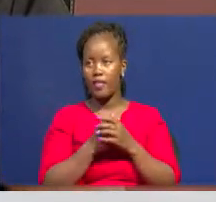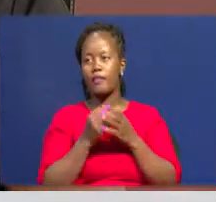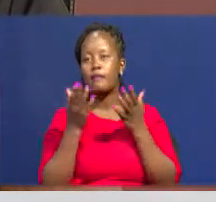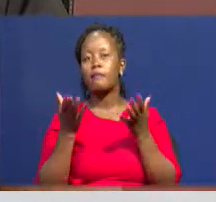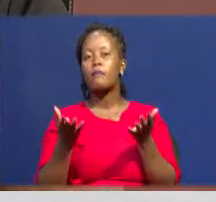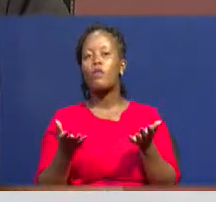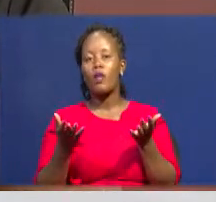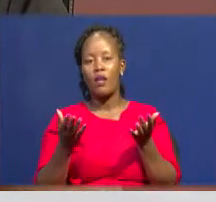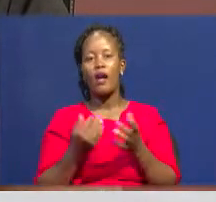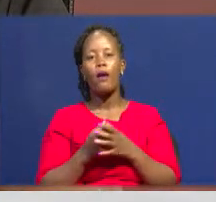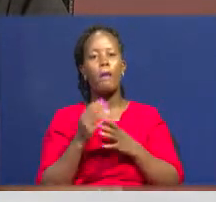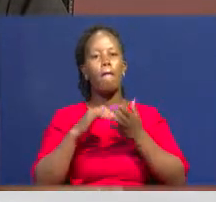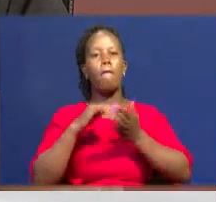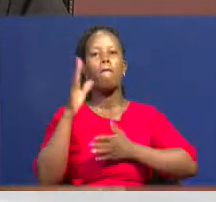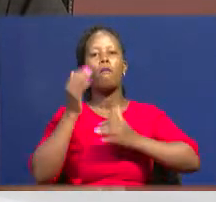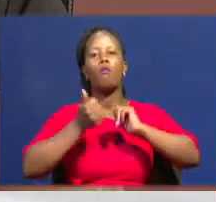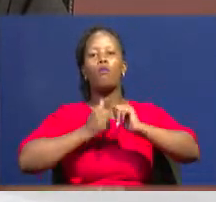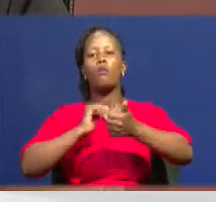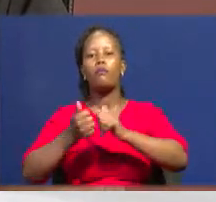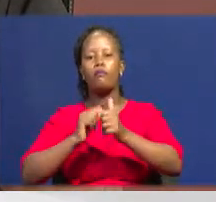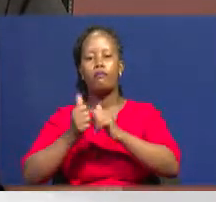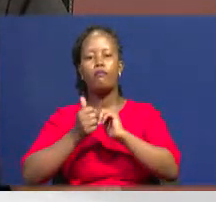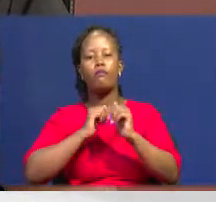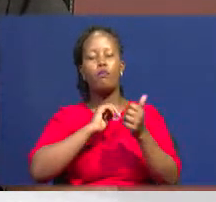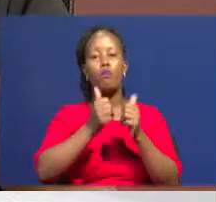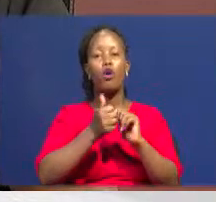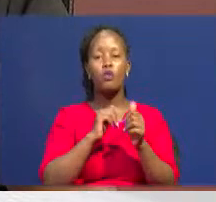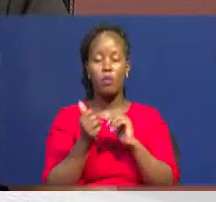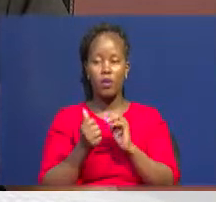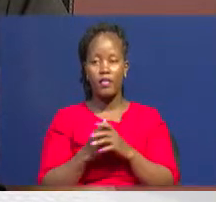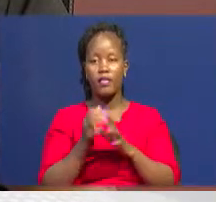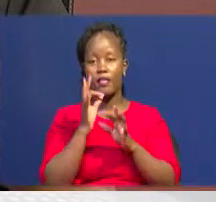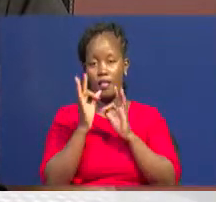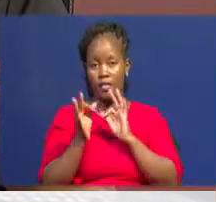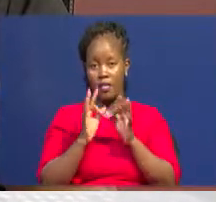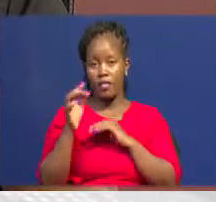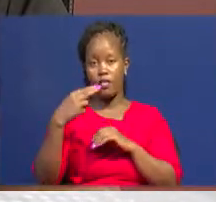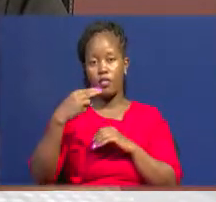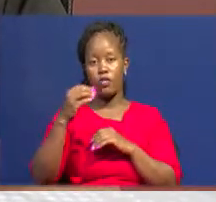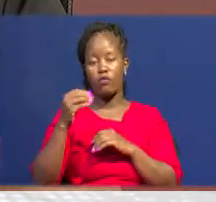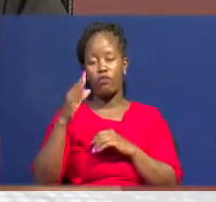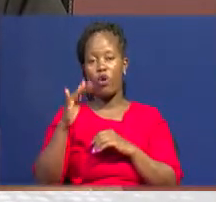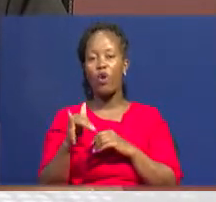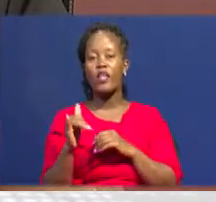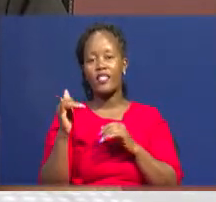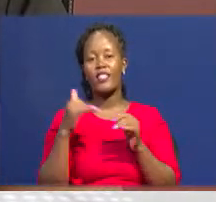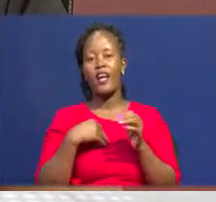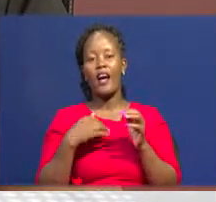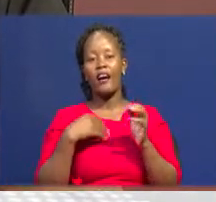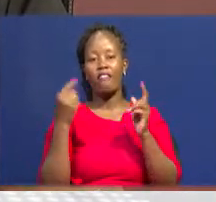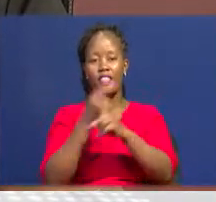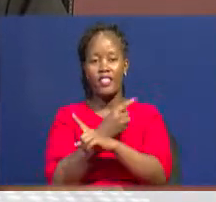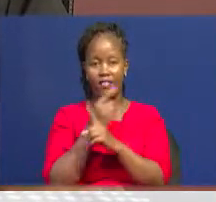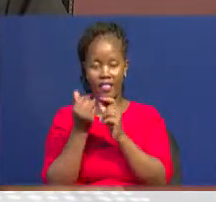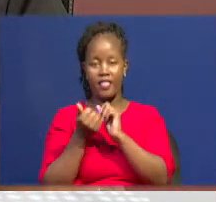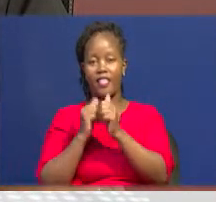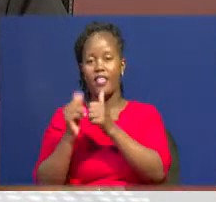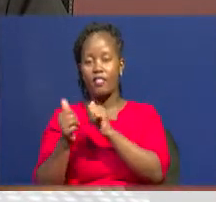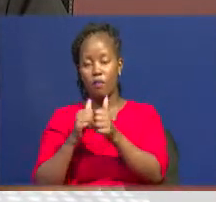see, more sports, if hockey has a beach version of the sport, then it means that